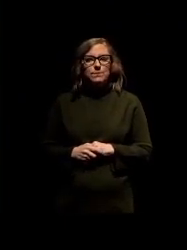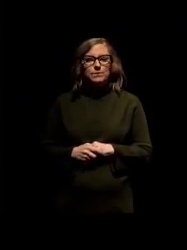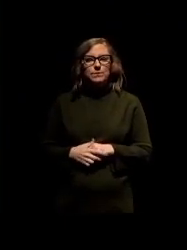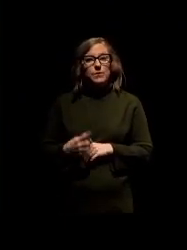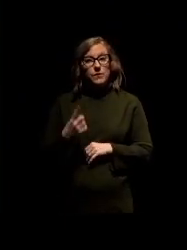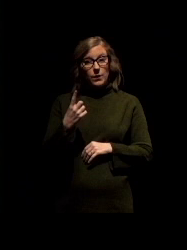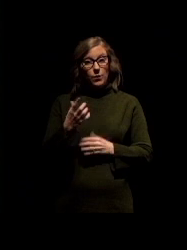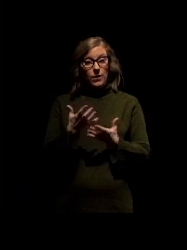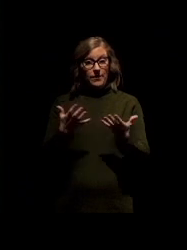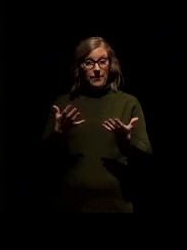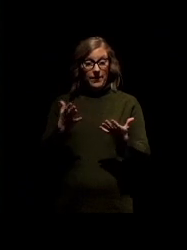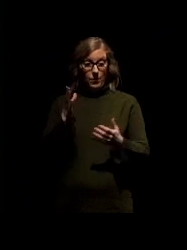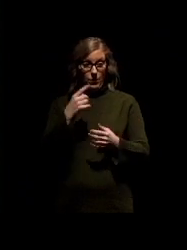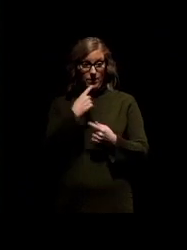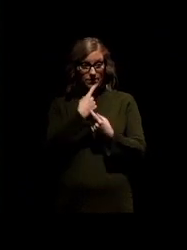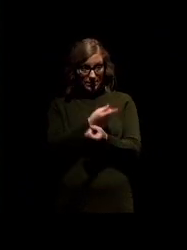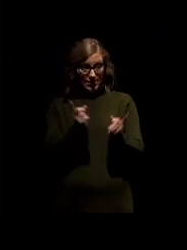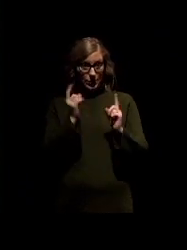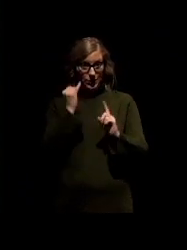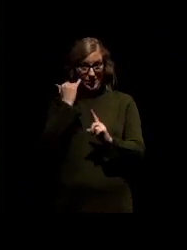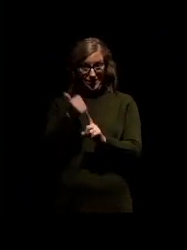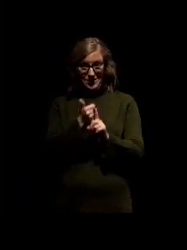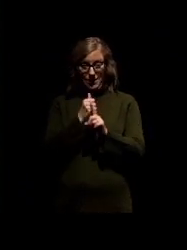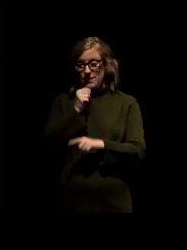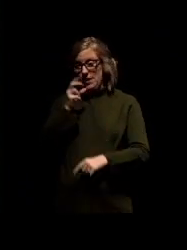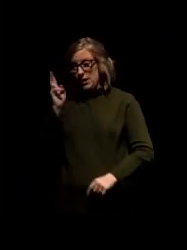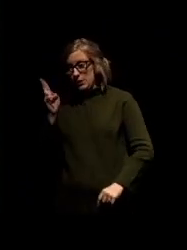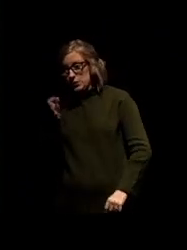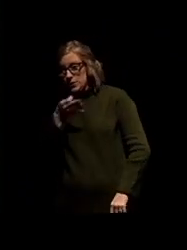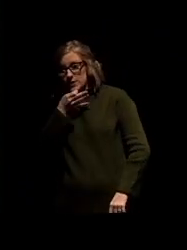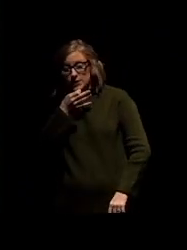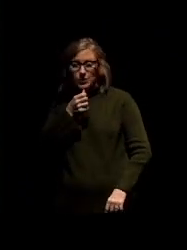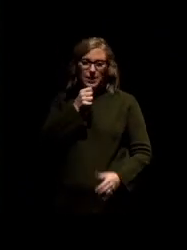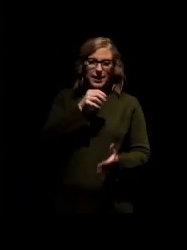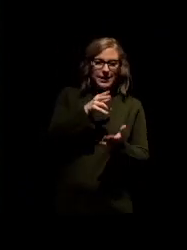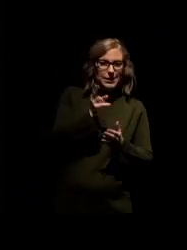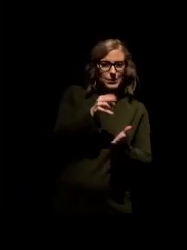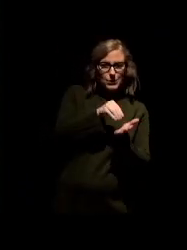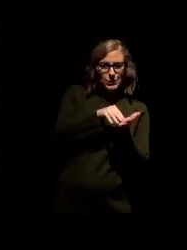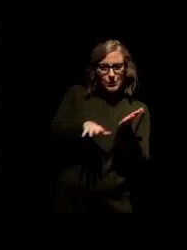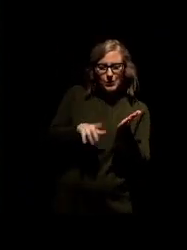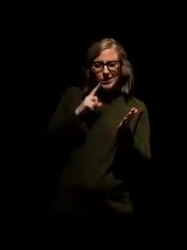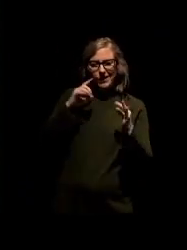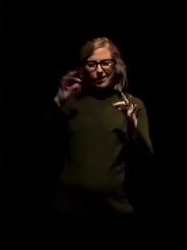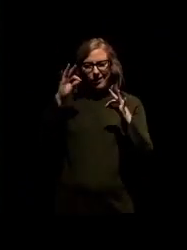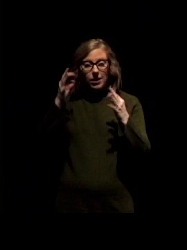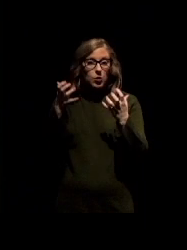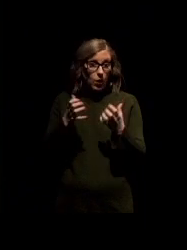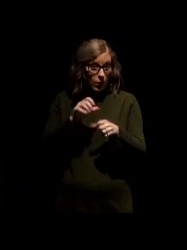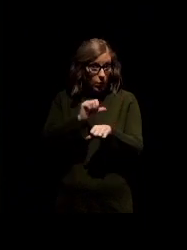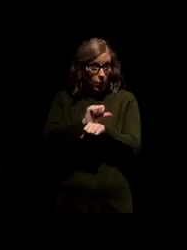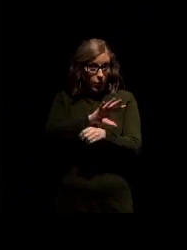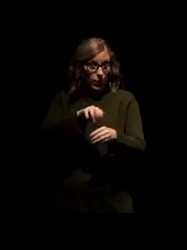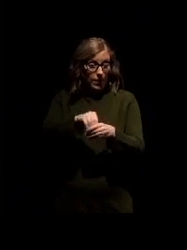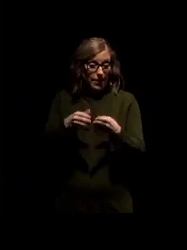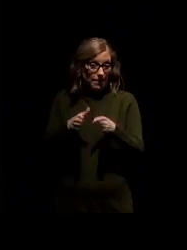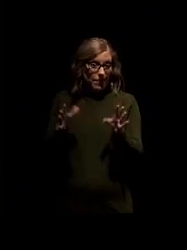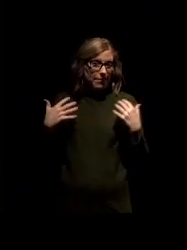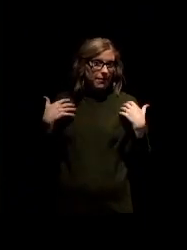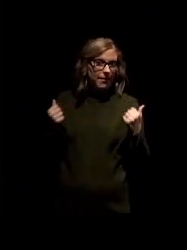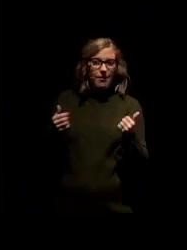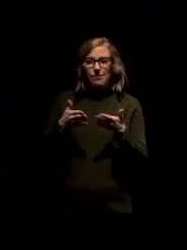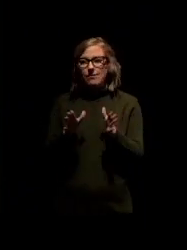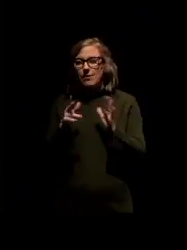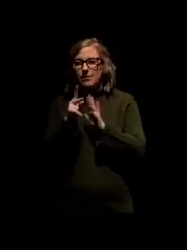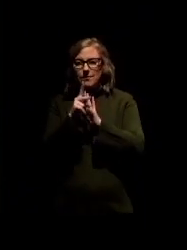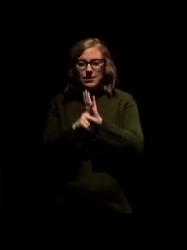One of the things I would tell you is, if you are not a historian or you're not a student of history, and you want to work in public health or you want to work in public policy or you want to